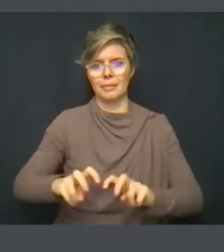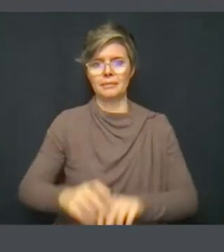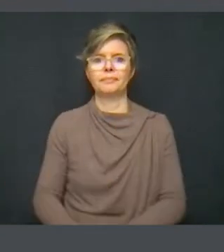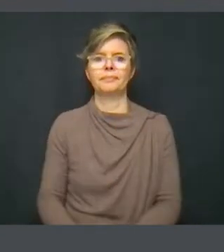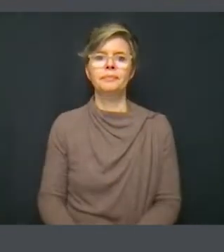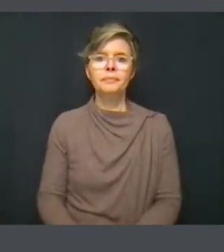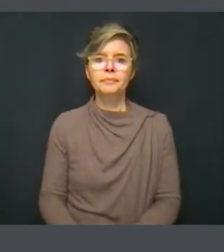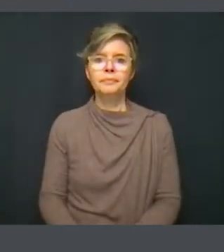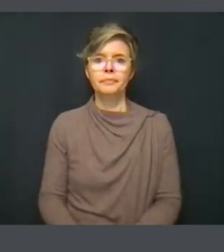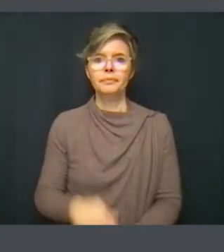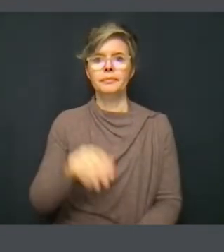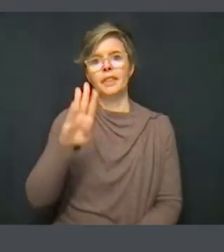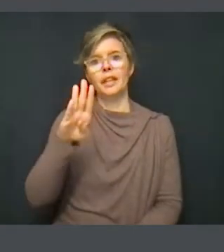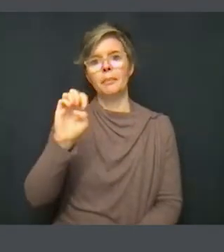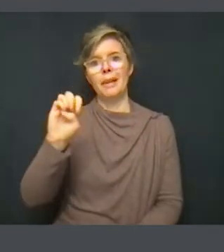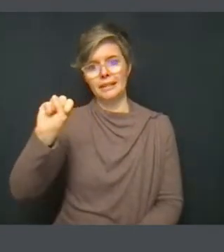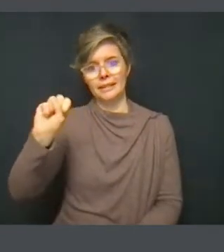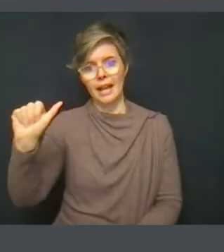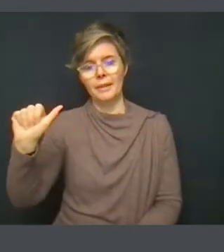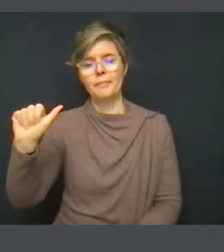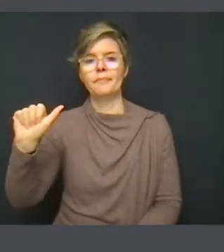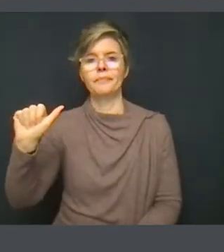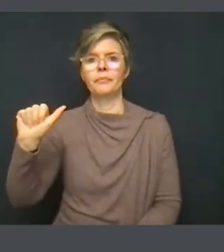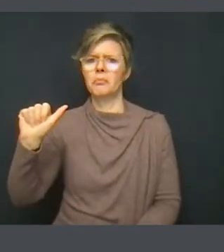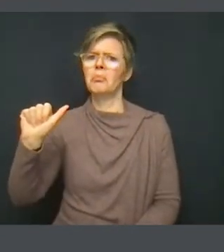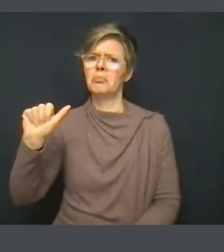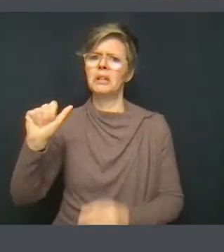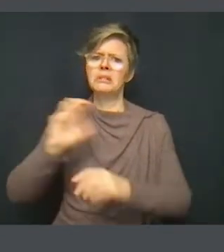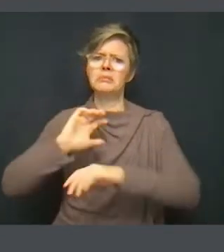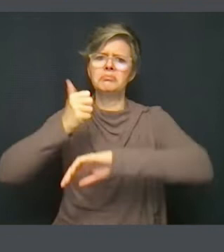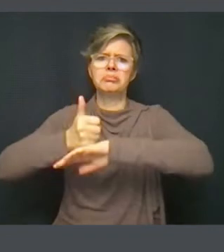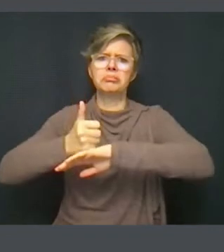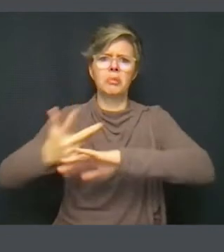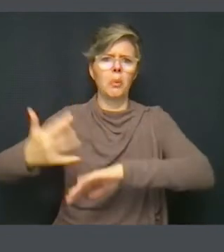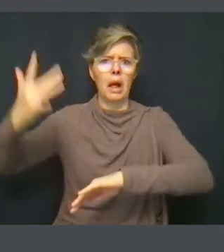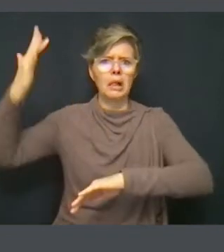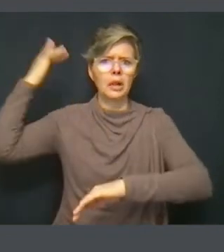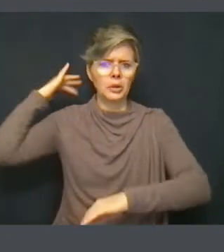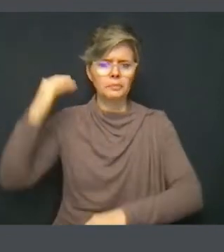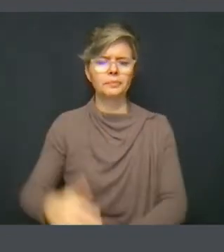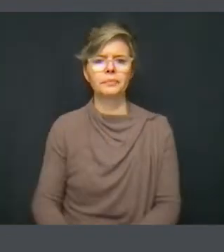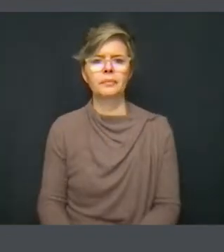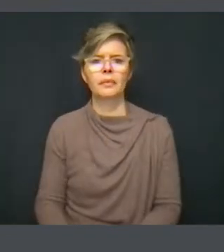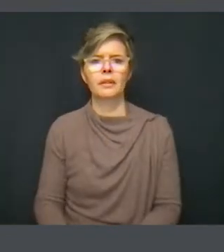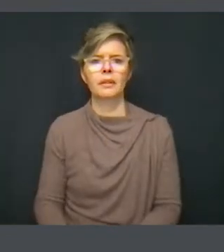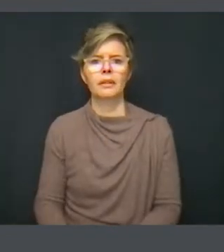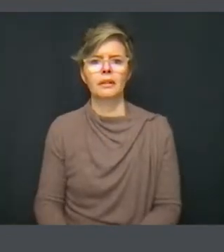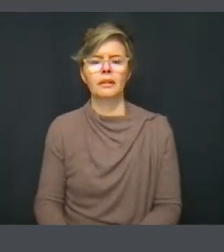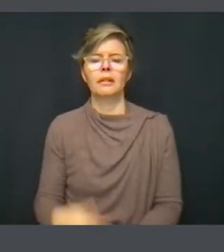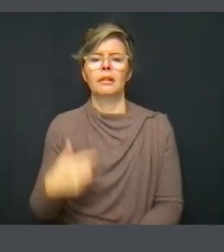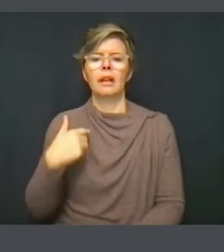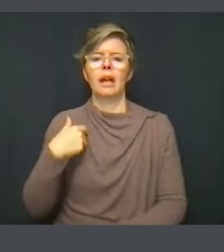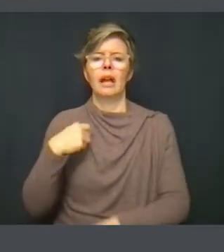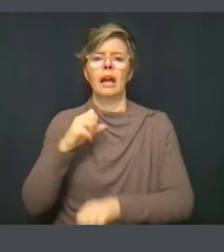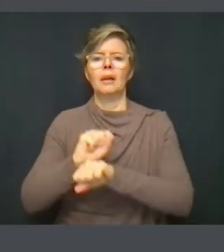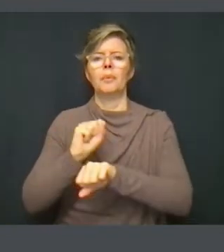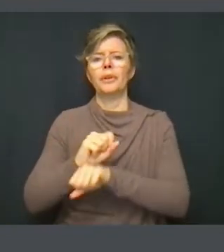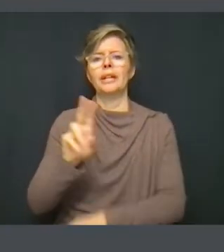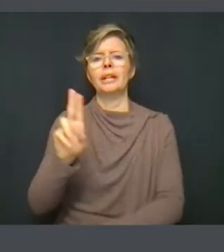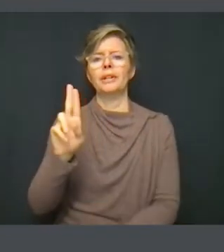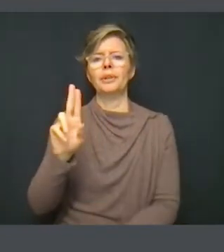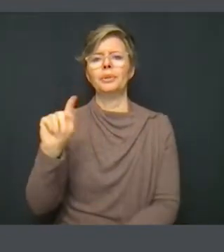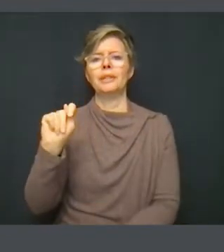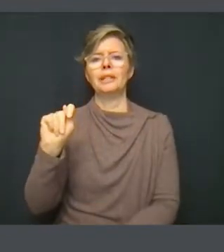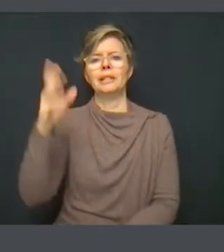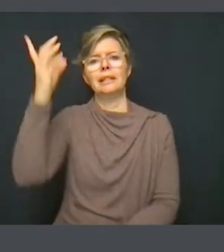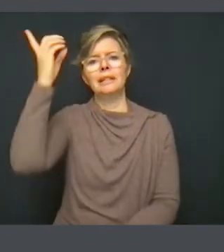around for longer than people think. Like I said, I work at UT Dallas. I have collaborated with clinicians